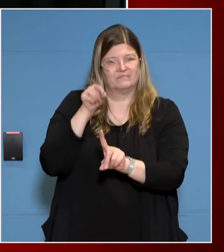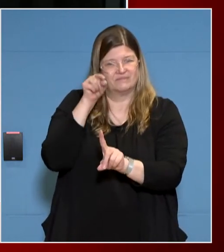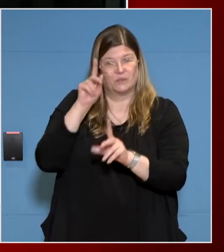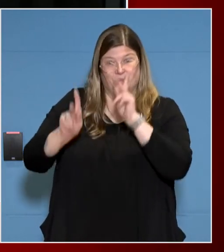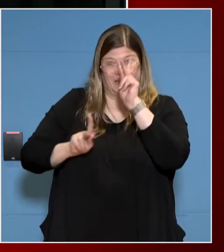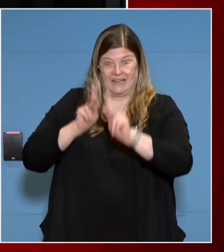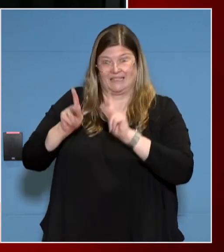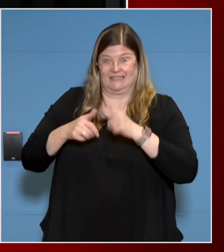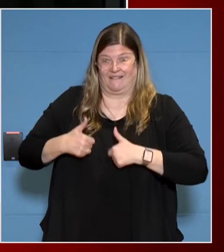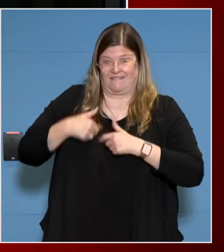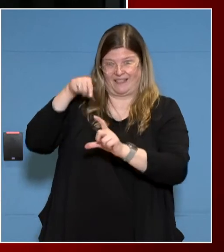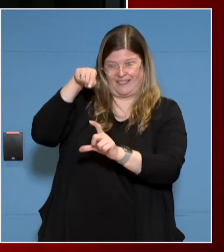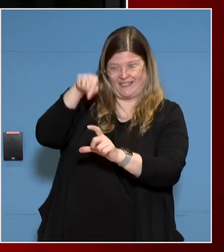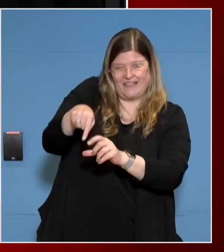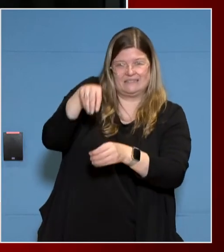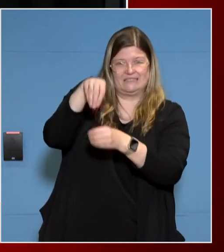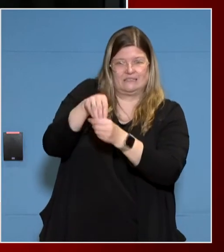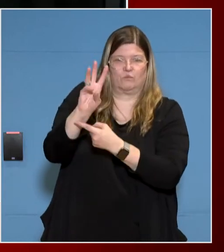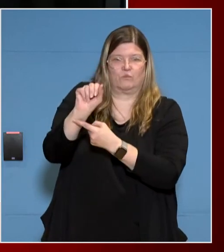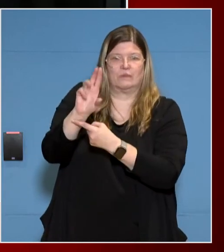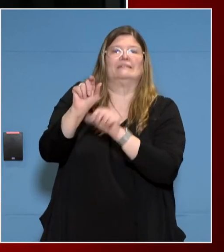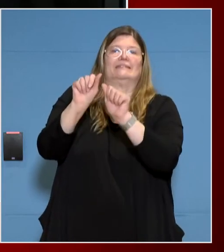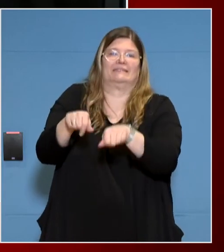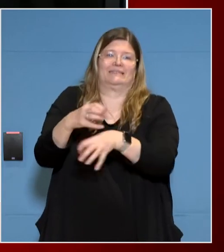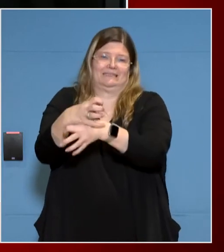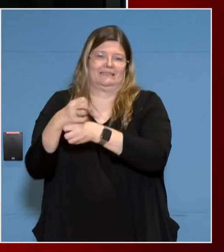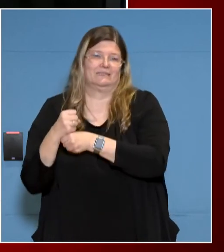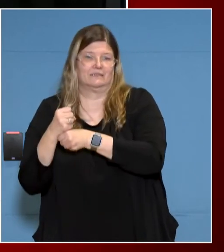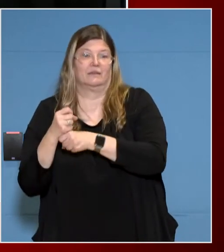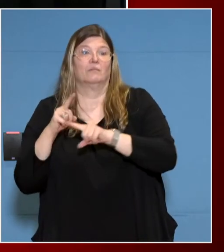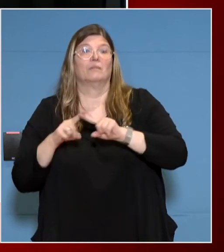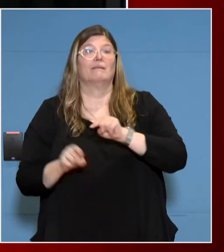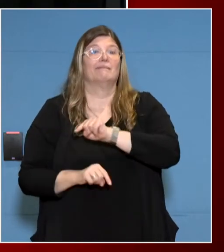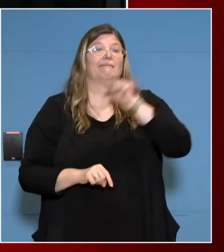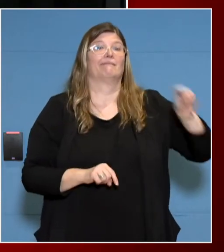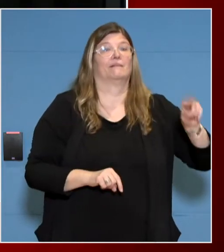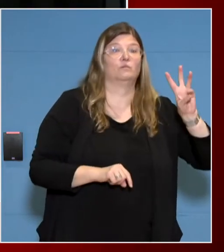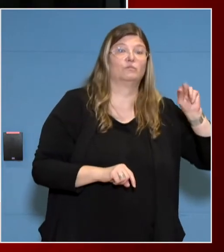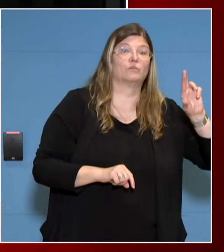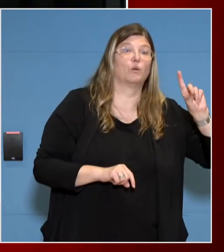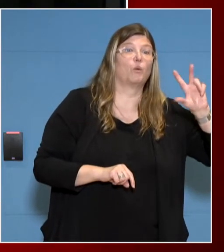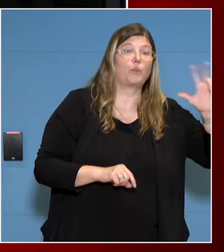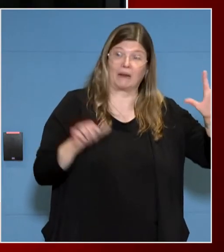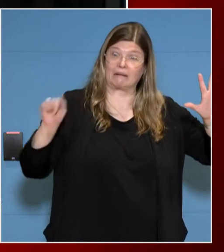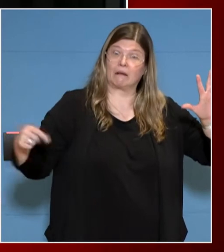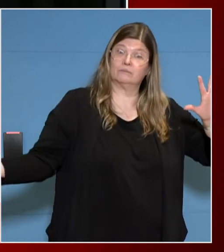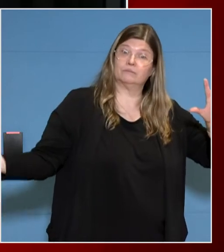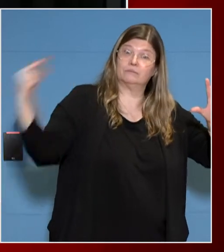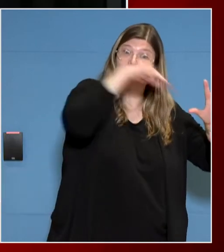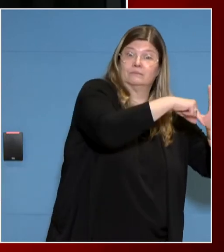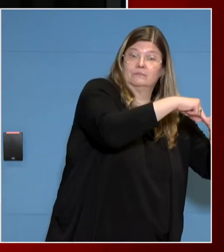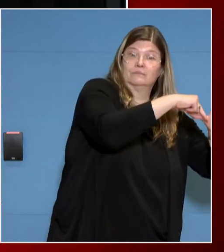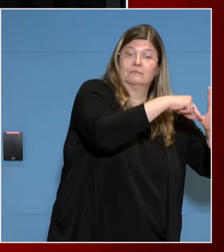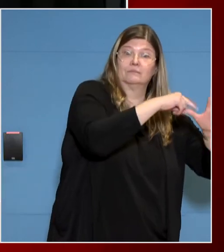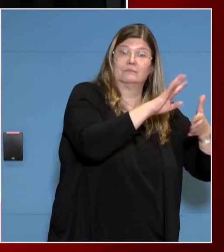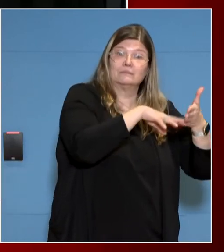there, you can go to a different ward? When you go to schedule an appointment, you can schedule your appointment anywhere in the